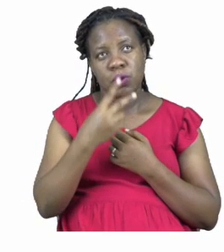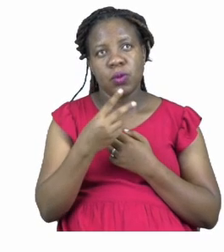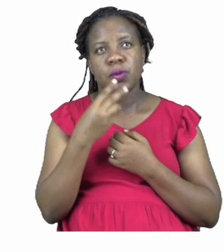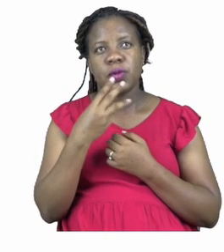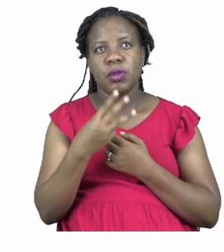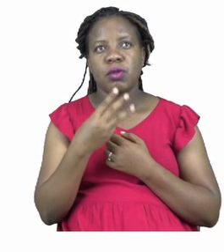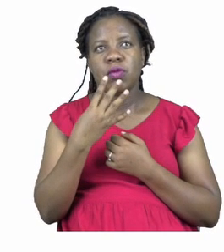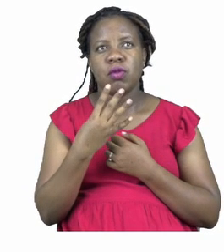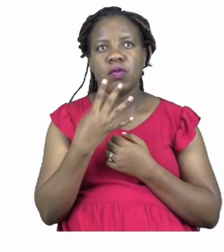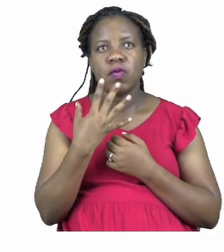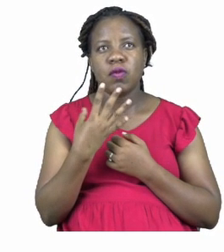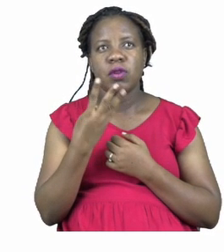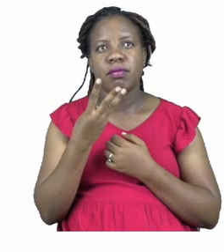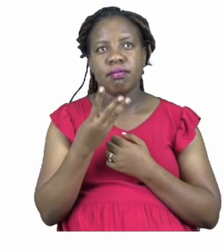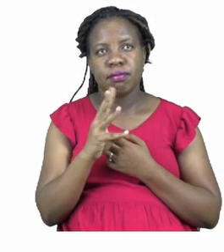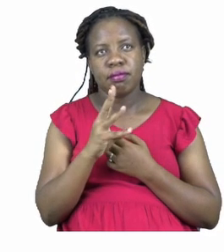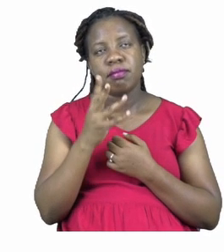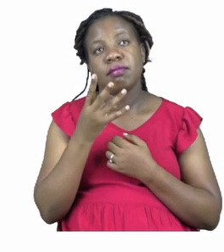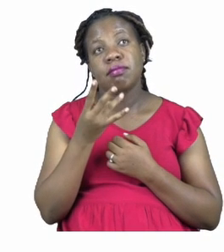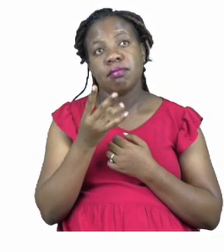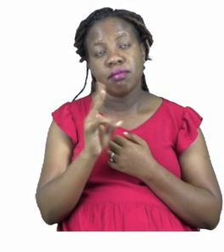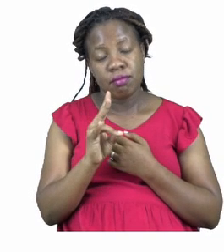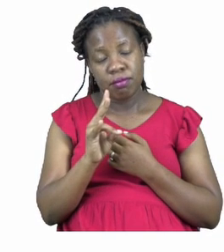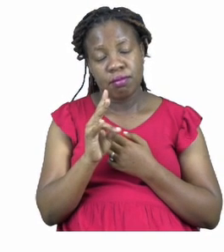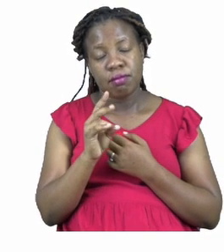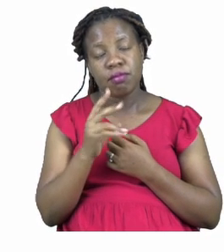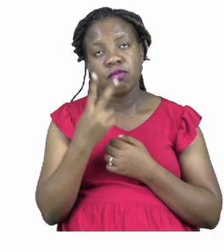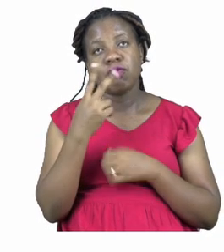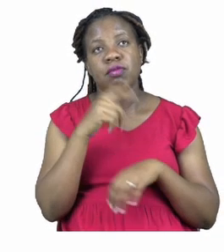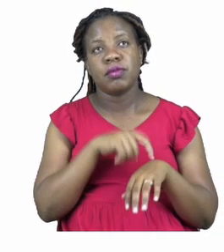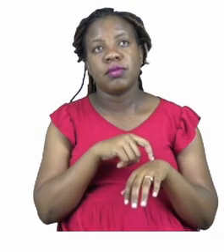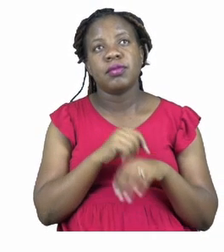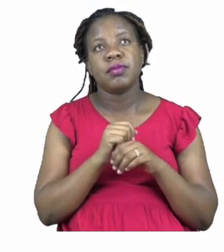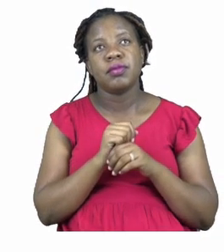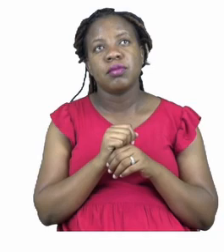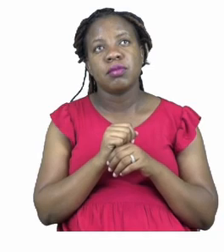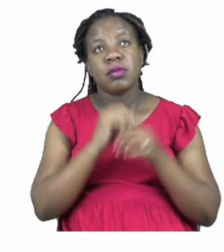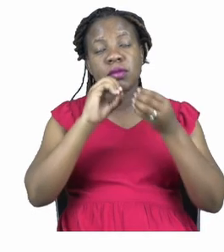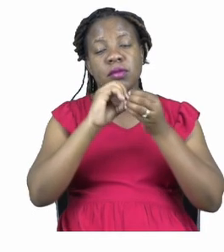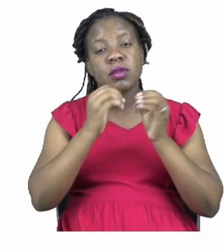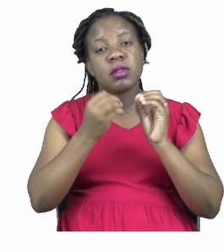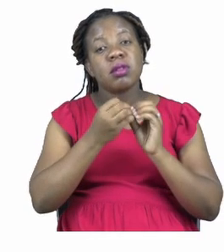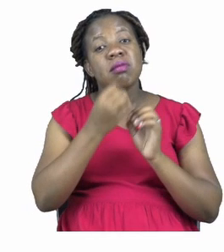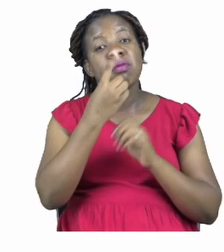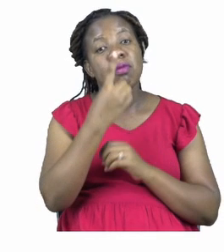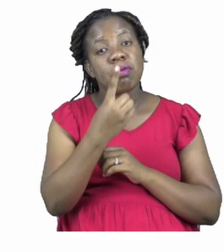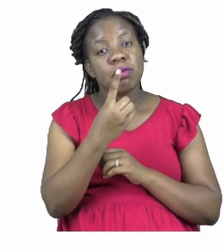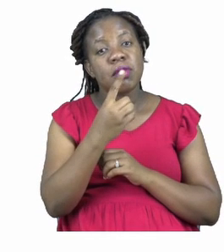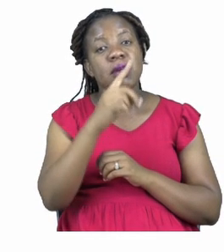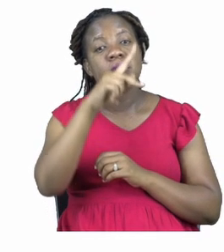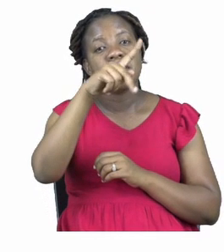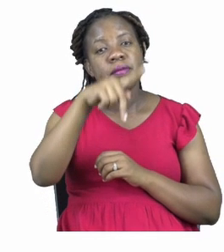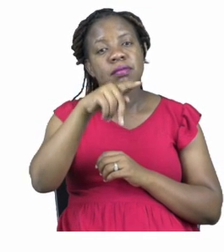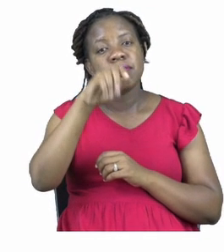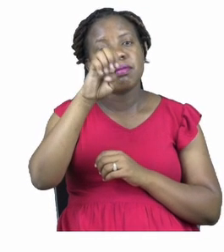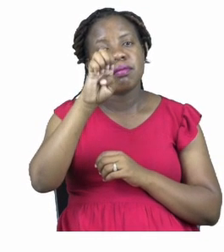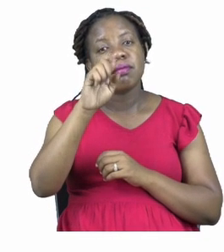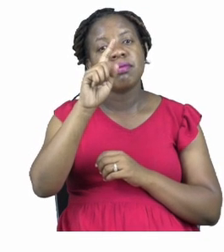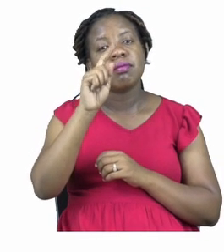question twice. Let's begin. What is a pet?